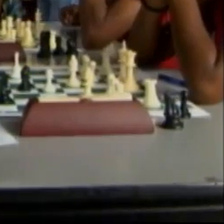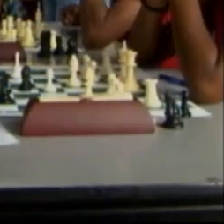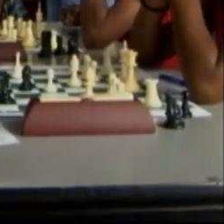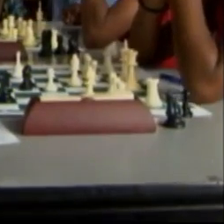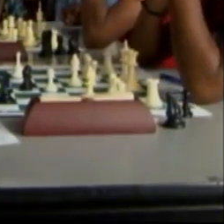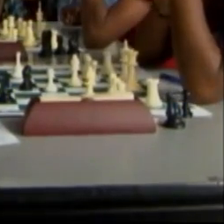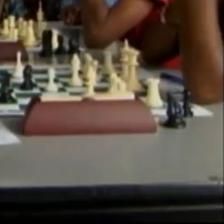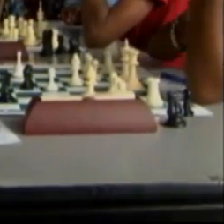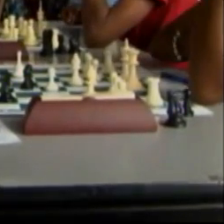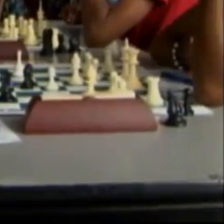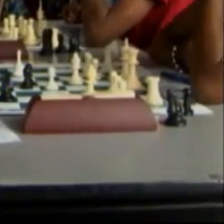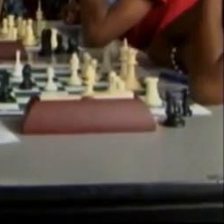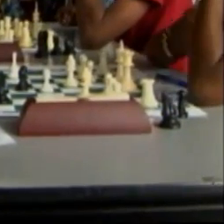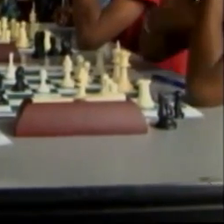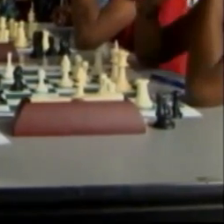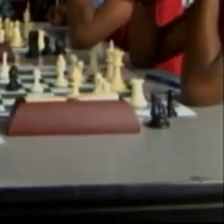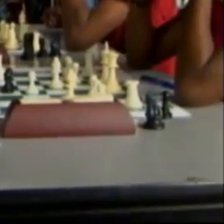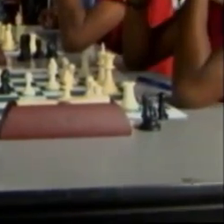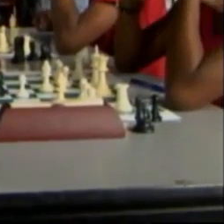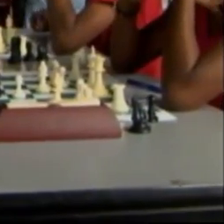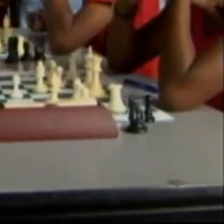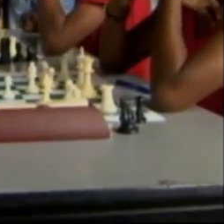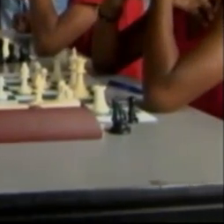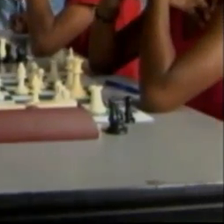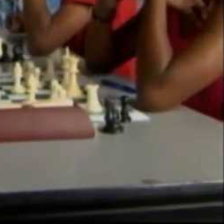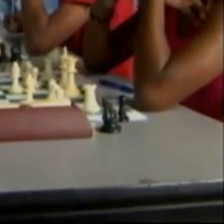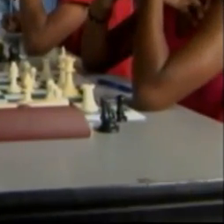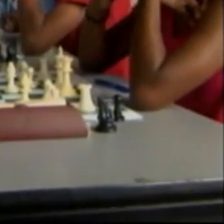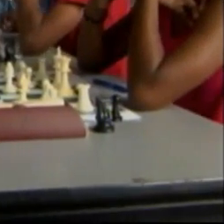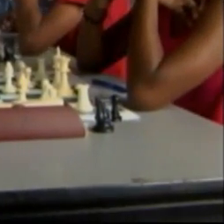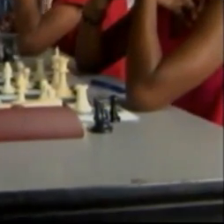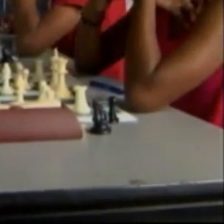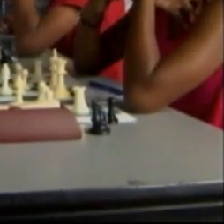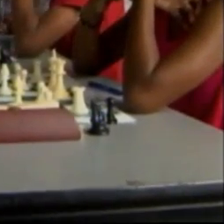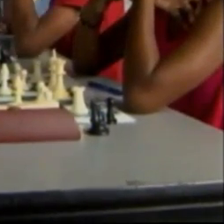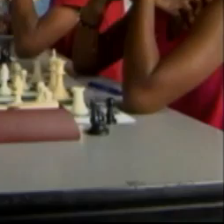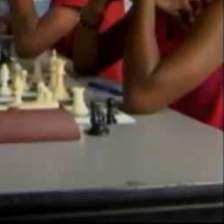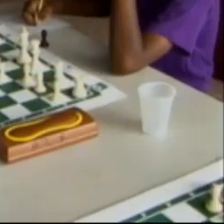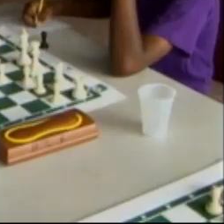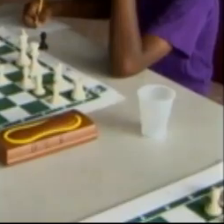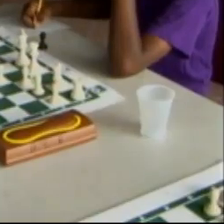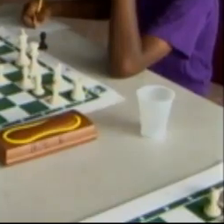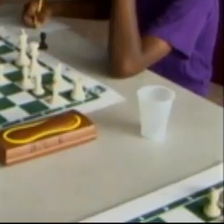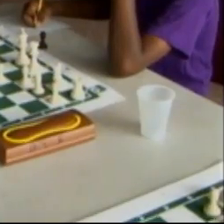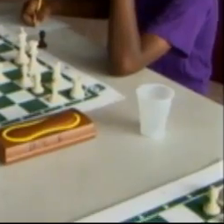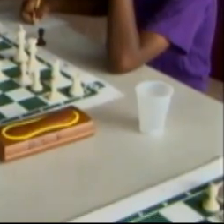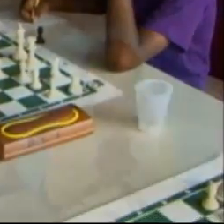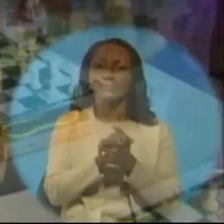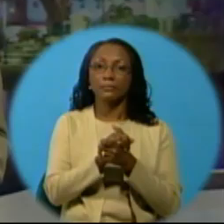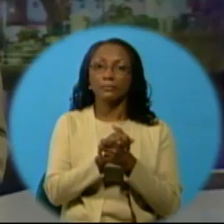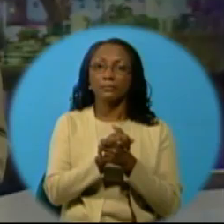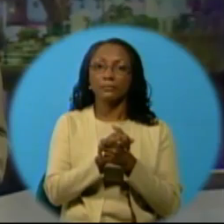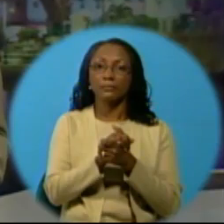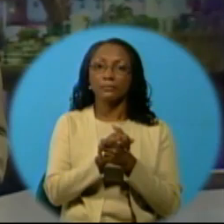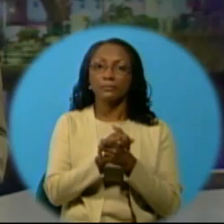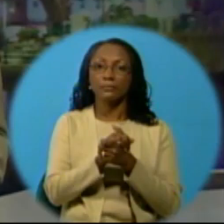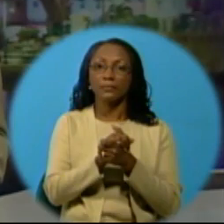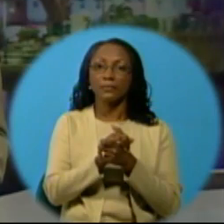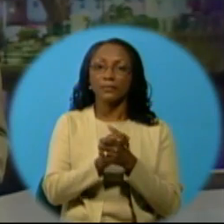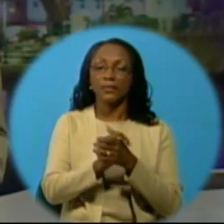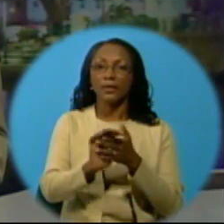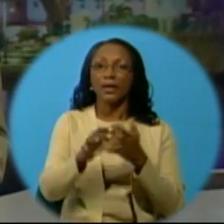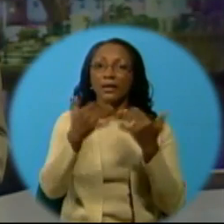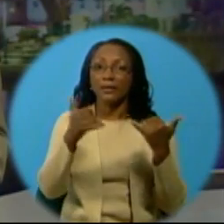Elcock. In 2nd place was Giles Suez Panama of Martinique, who finished on 7.5 points.